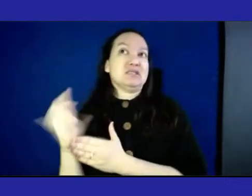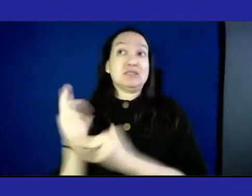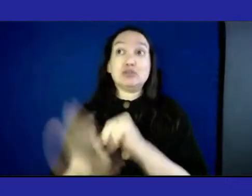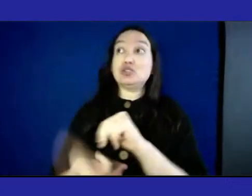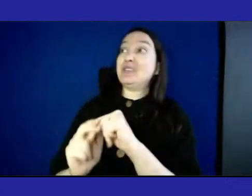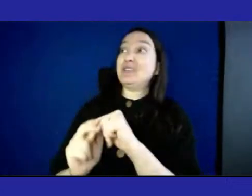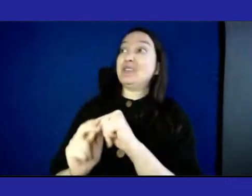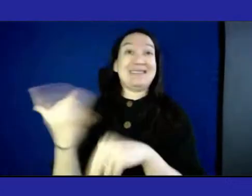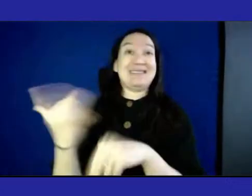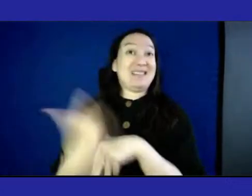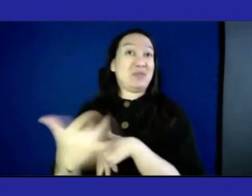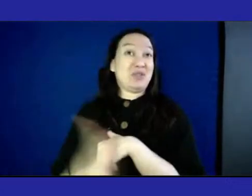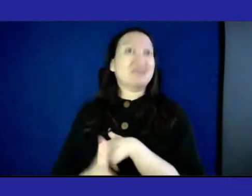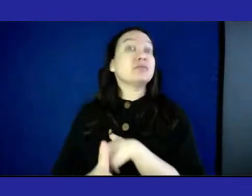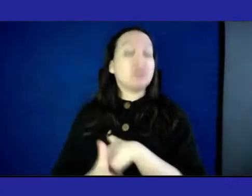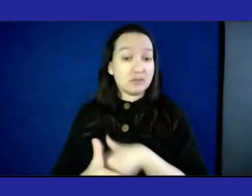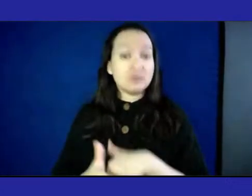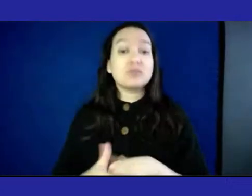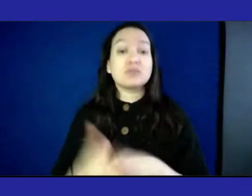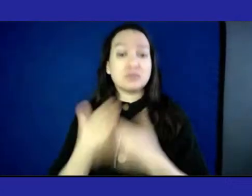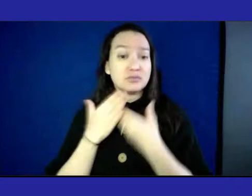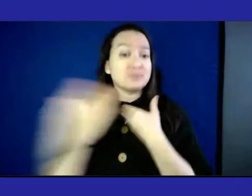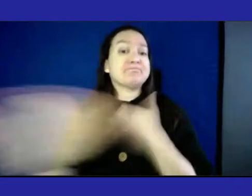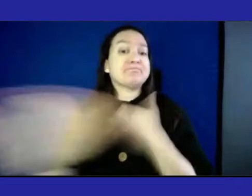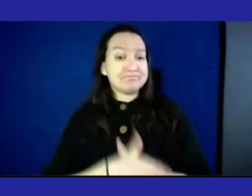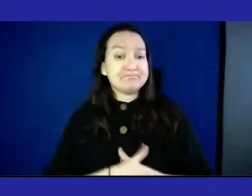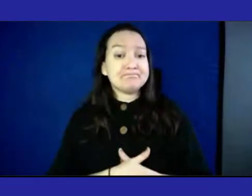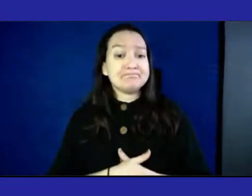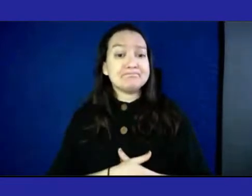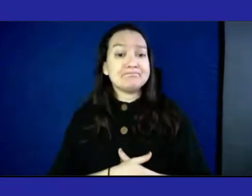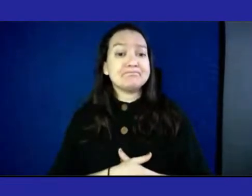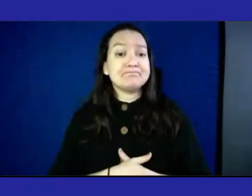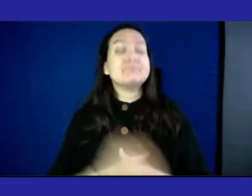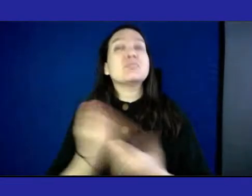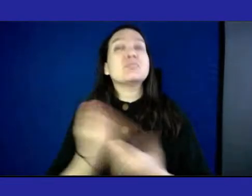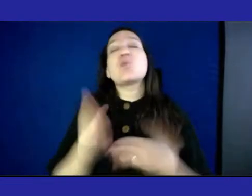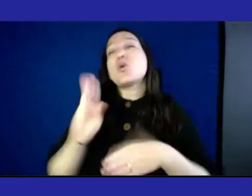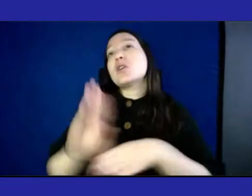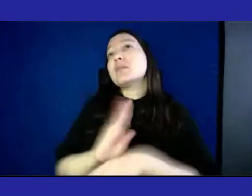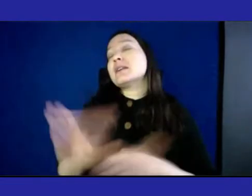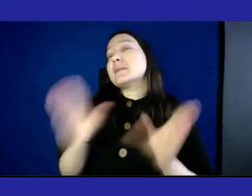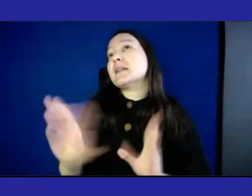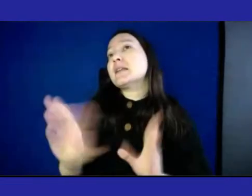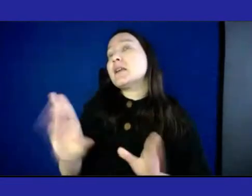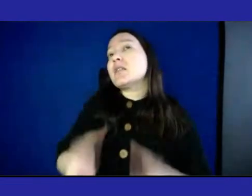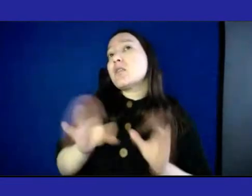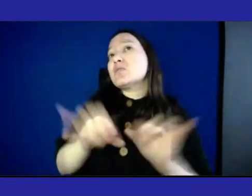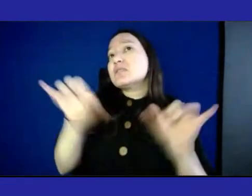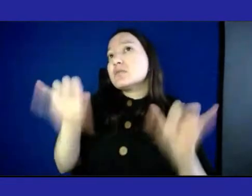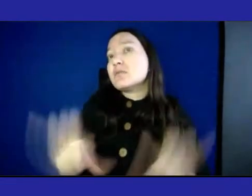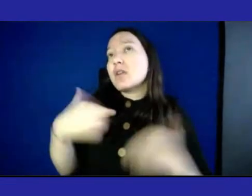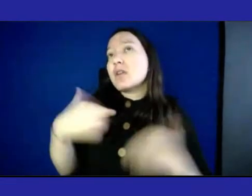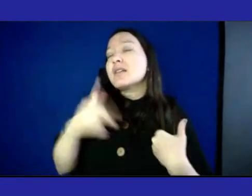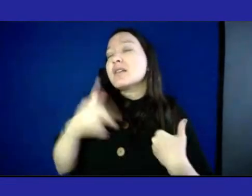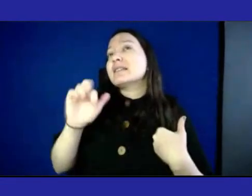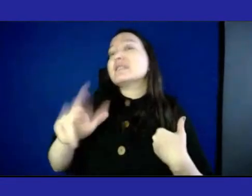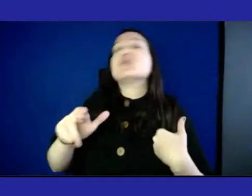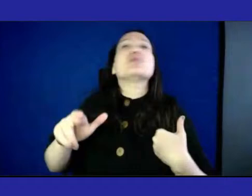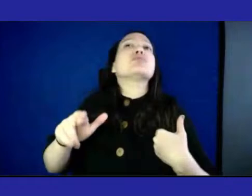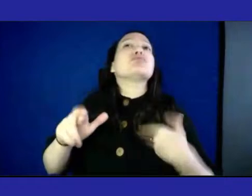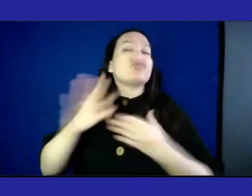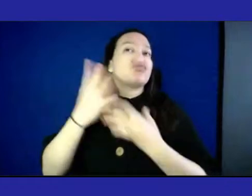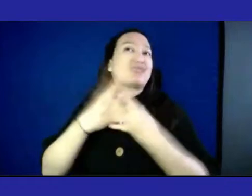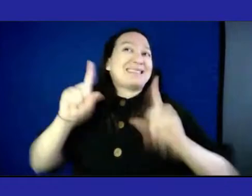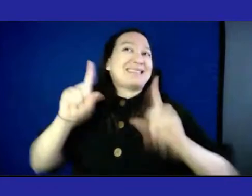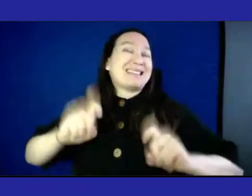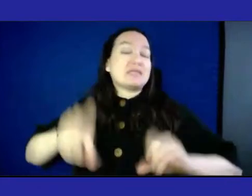eligible participants moving forward. So the proposed business plan was to enable a system-wide lung cancer screening model to offer standard of